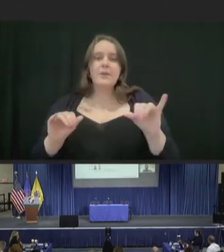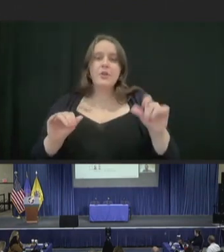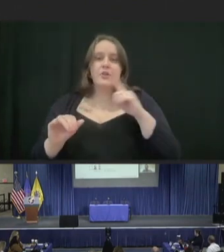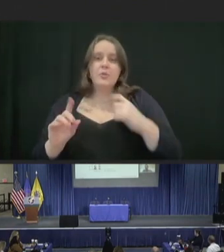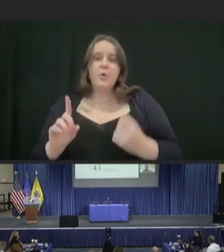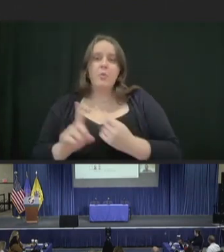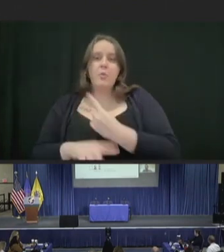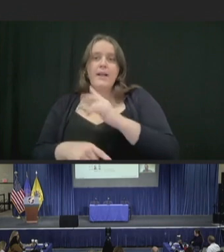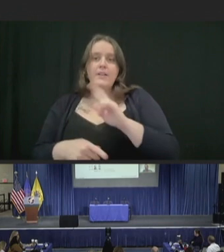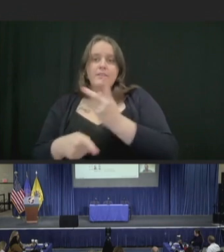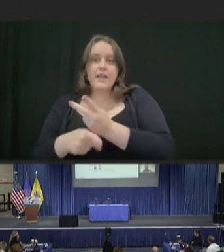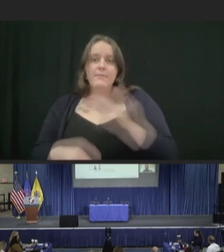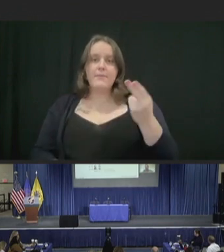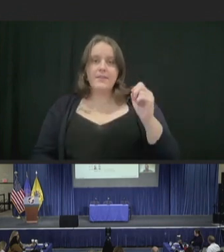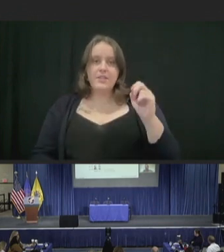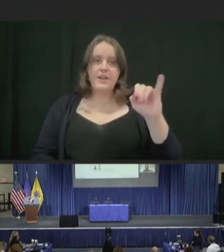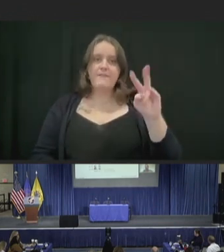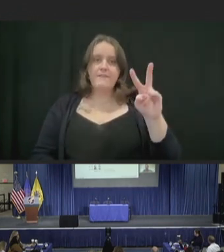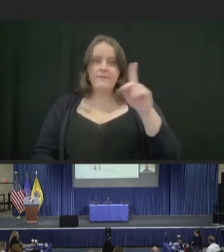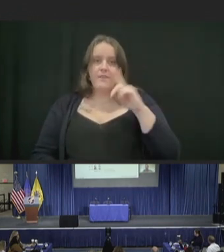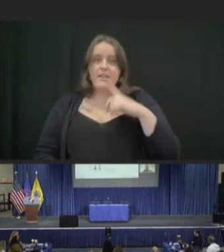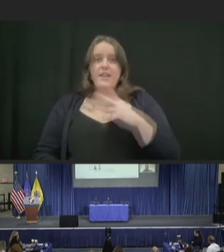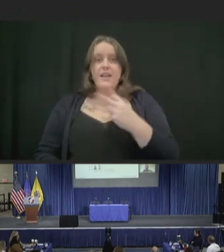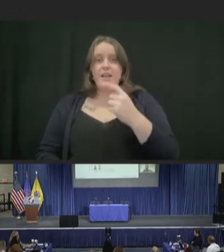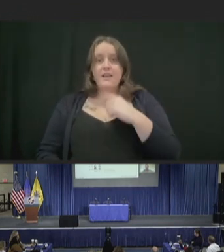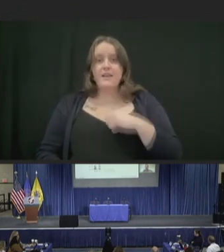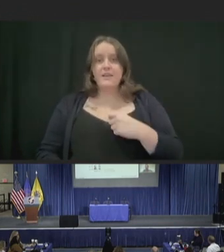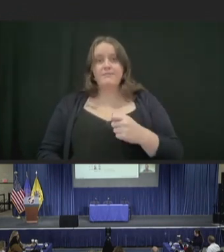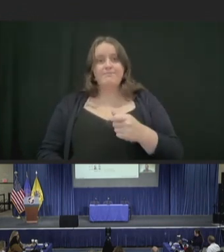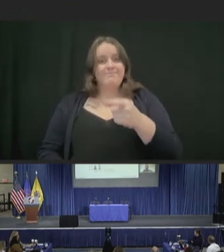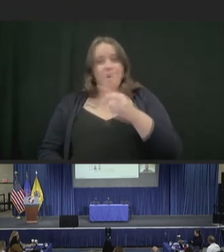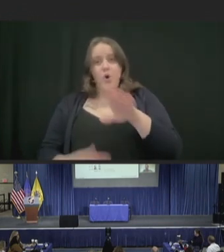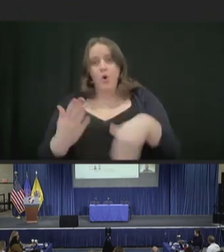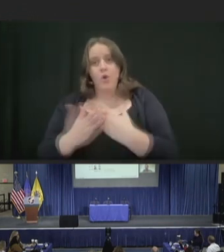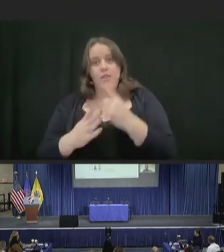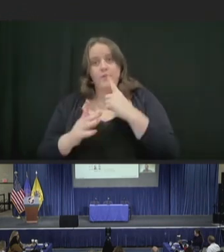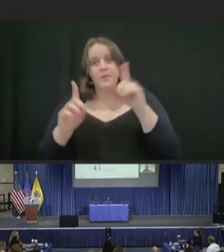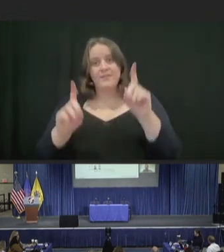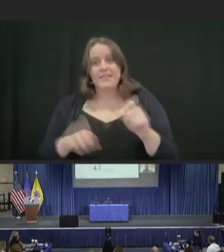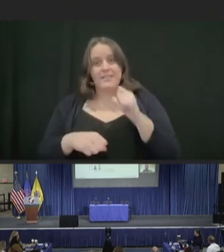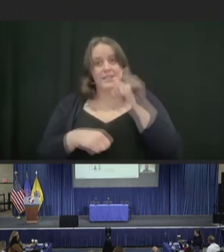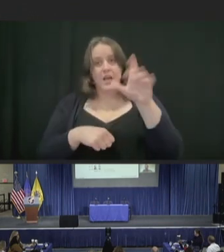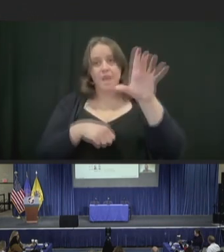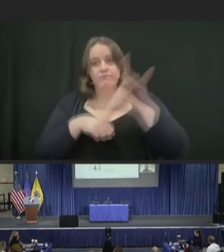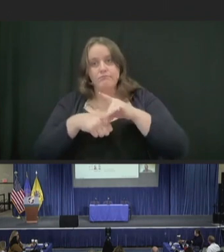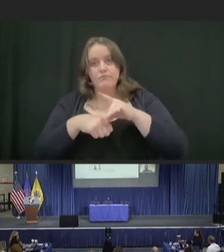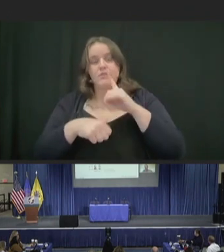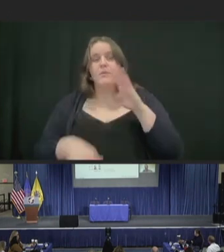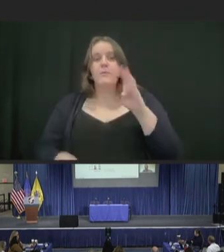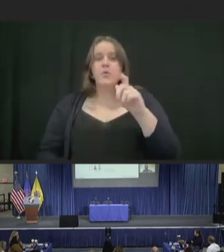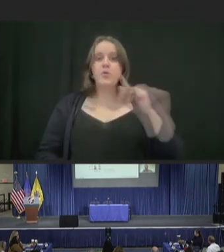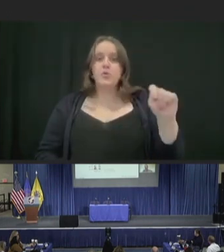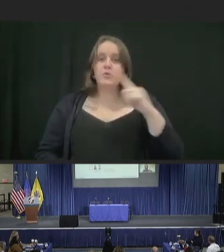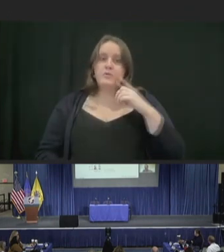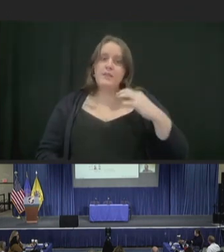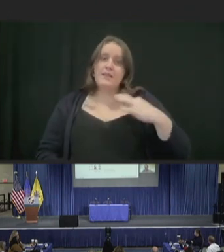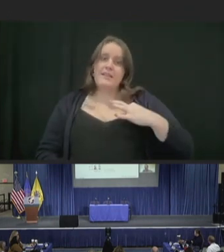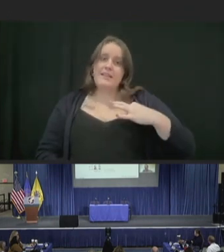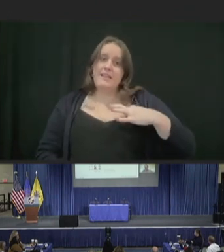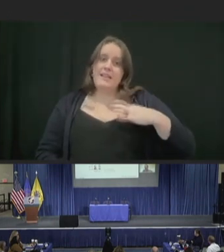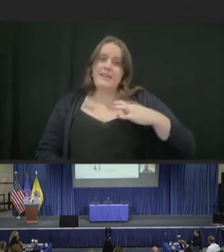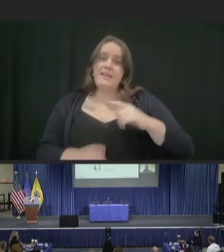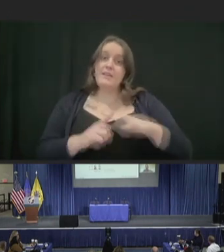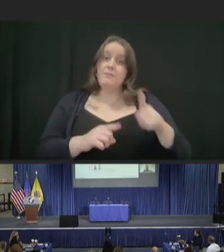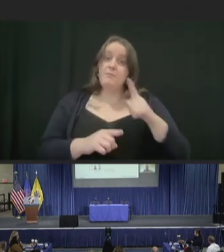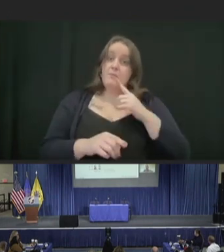off-target antibodies. Everyone that we tested does not bind to the boost candidates, although still more than half of the BG18 class antibodies bind.